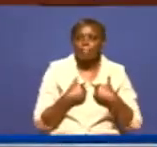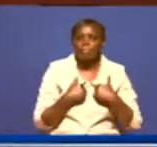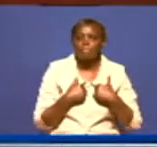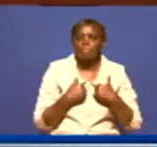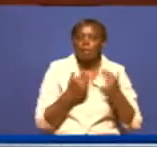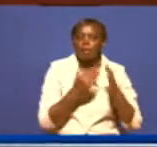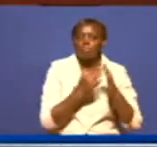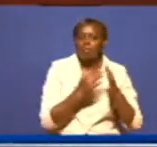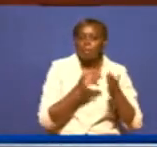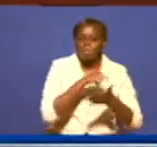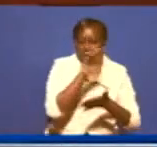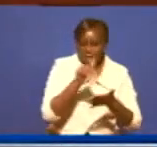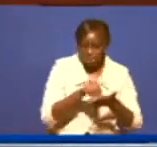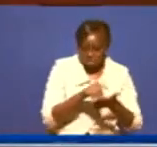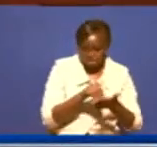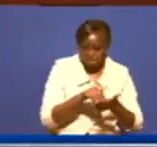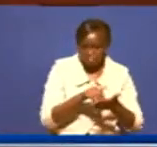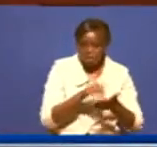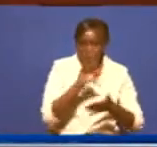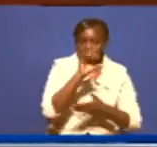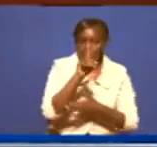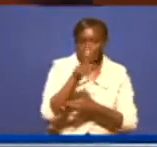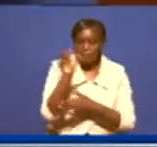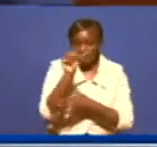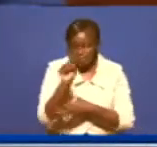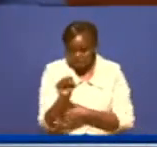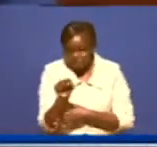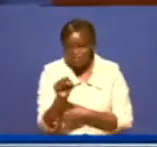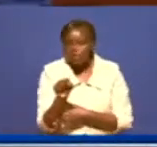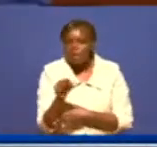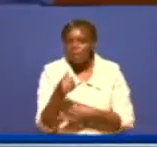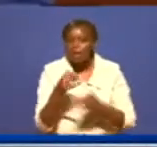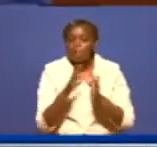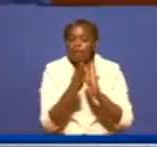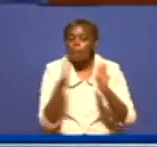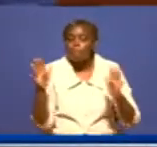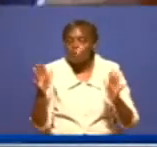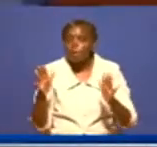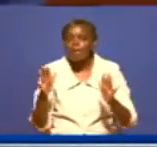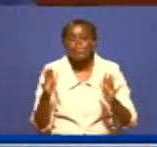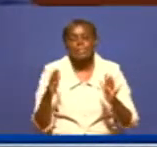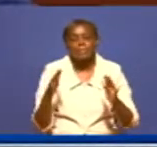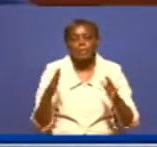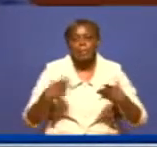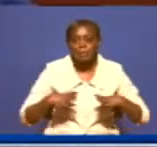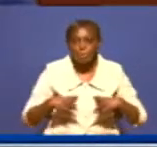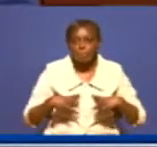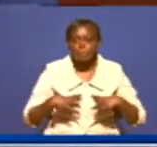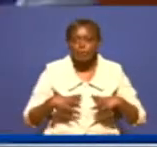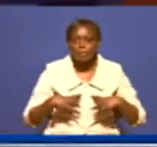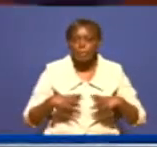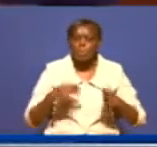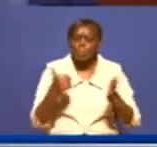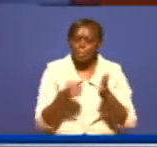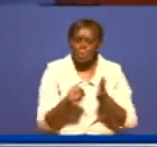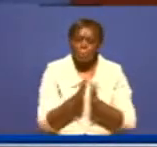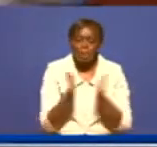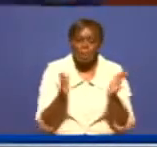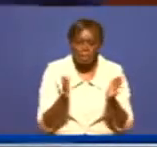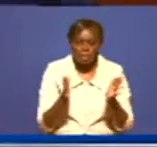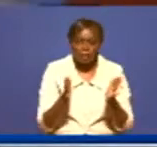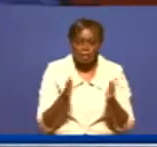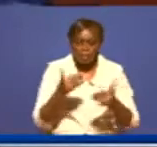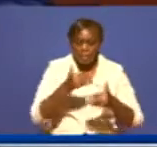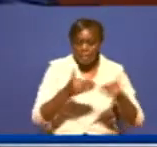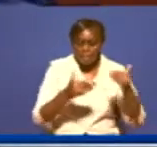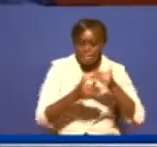have internally displaced people. But now there's the biggest menace in this republic, Madam Speaker, especially in this city, is what we call